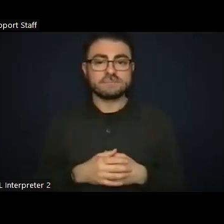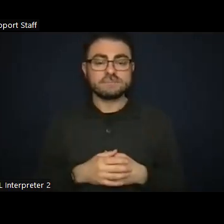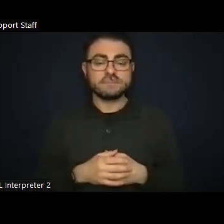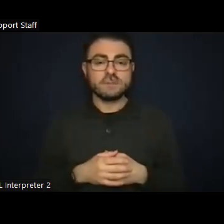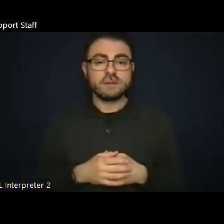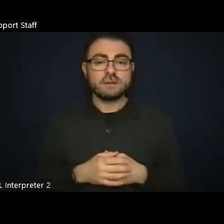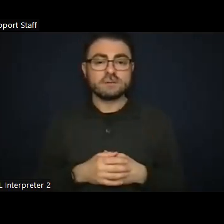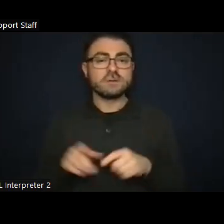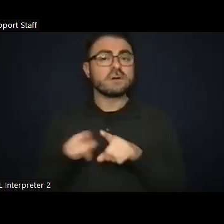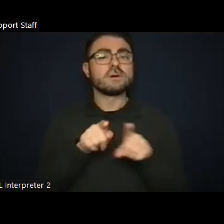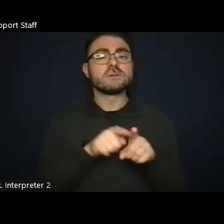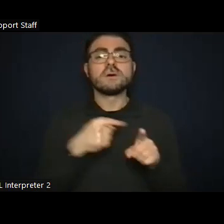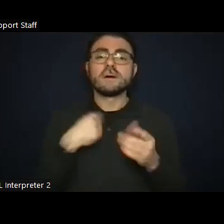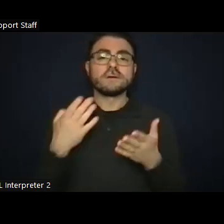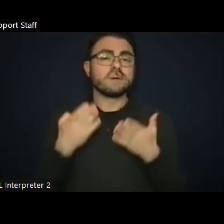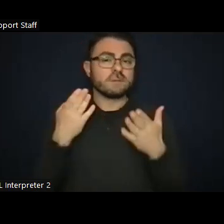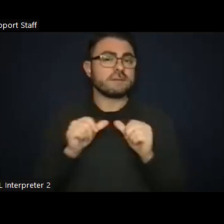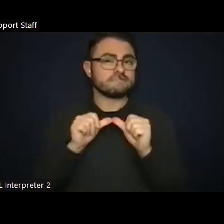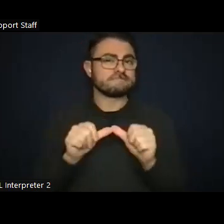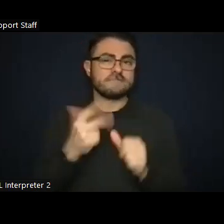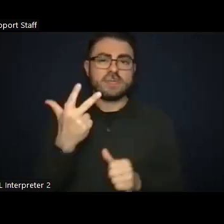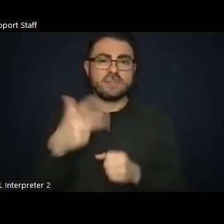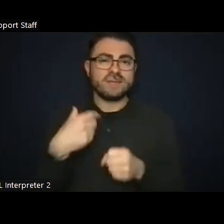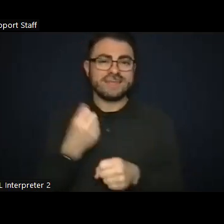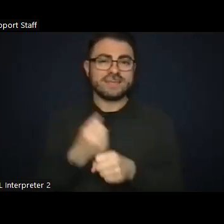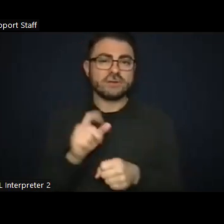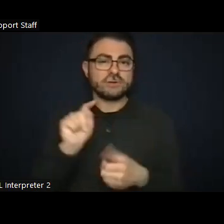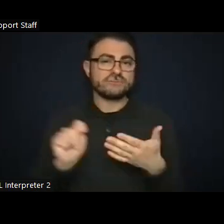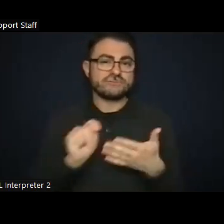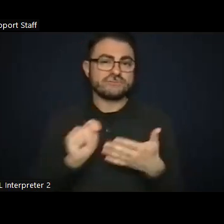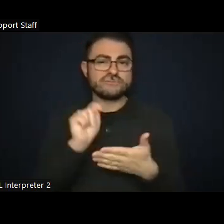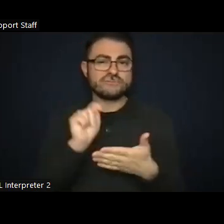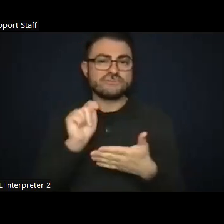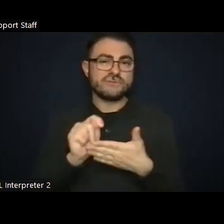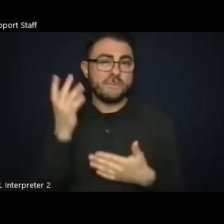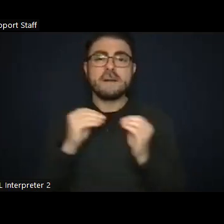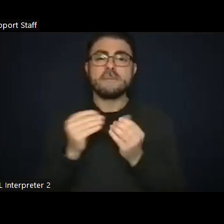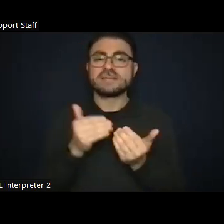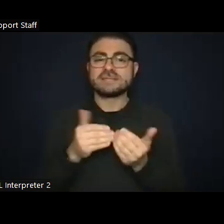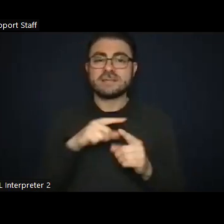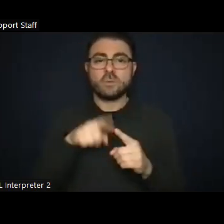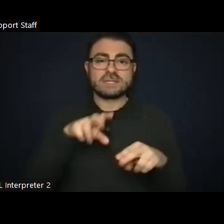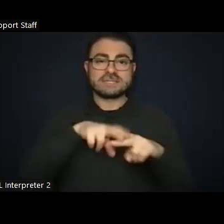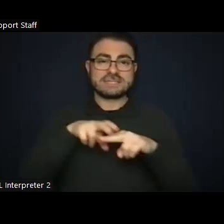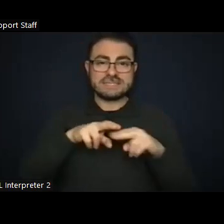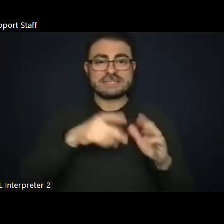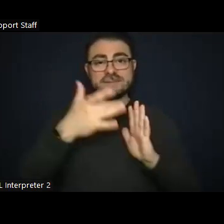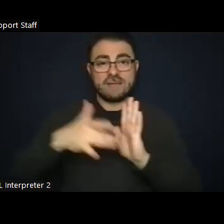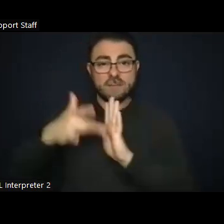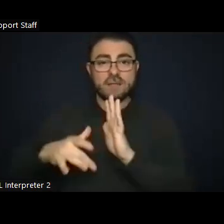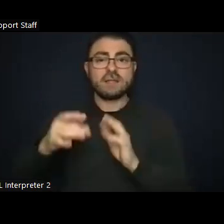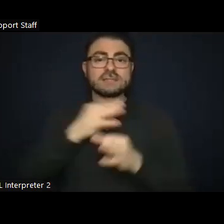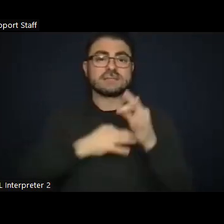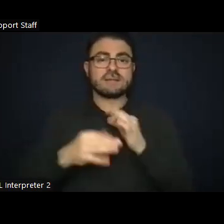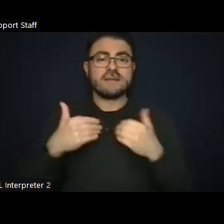I recommend sticking with the 3-year terms, because it'll make it easier to figure out when those seats empty out, instead of having it be